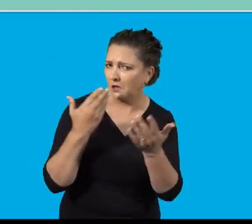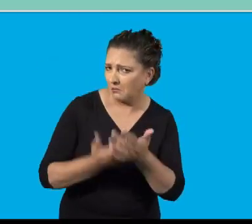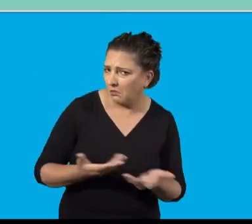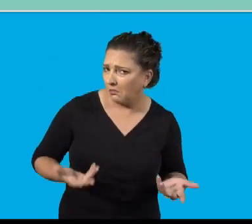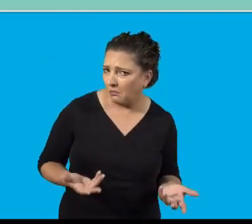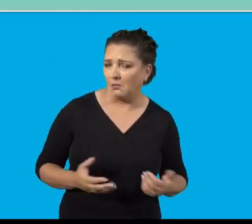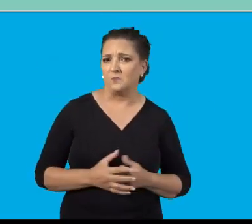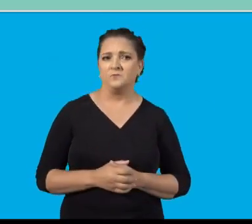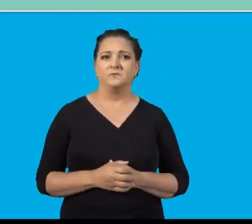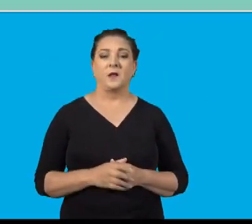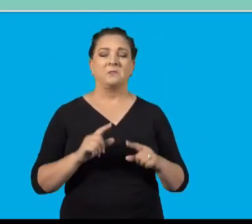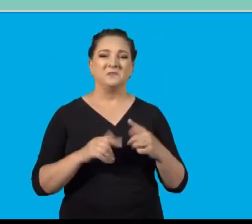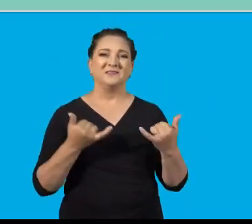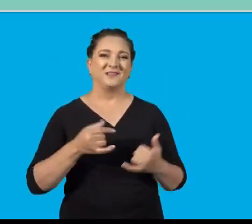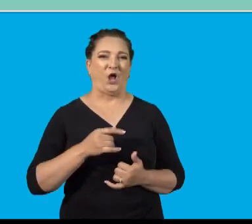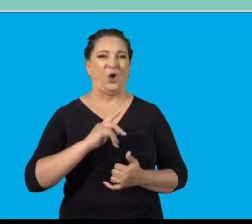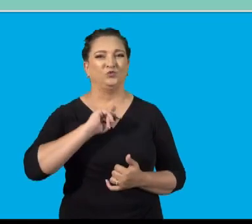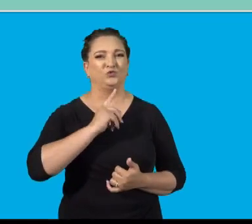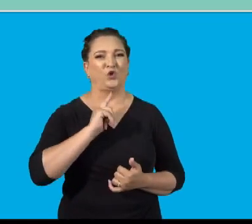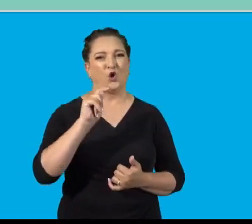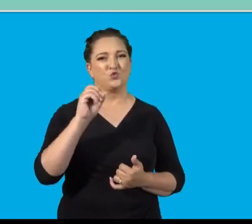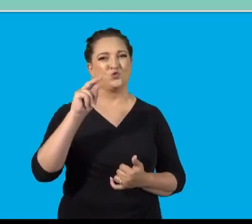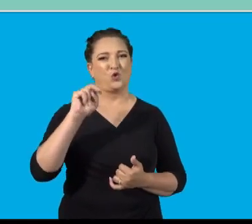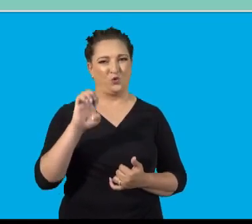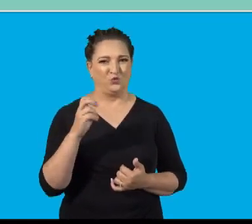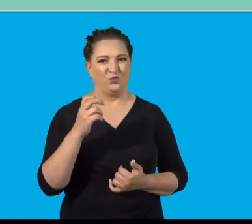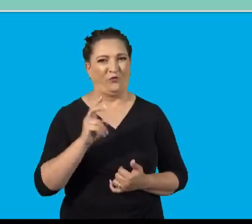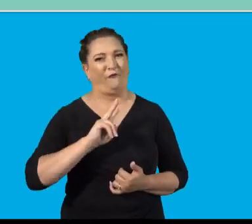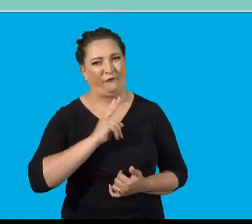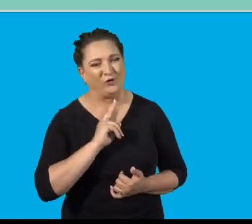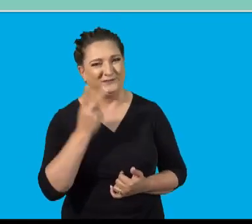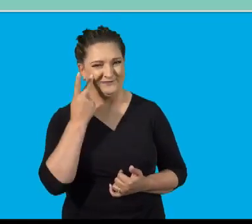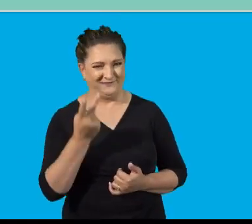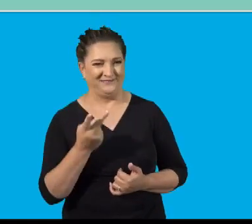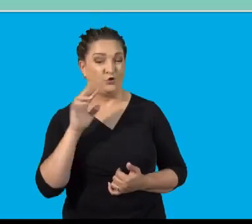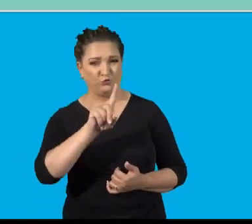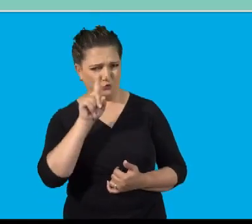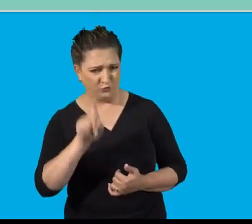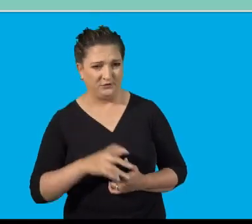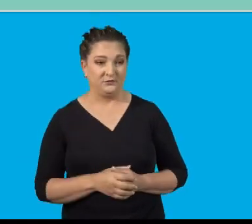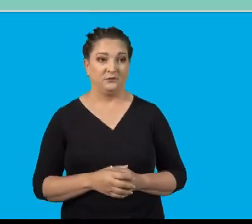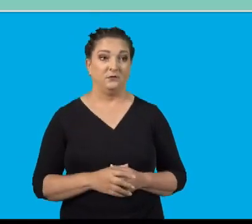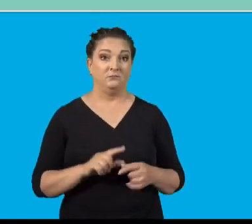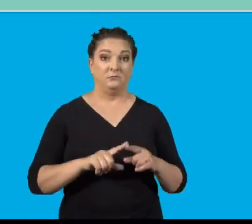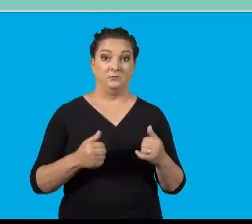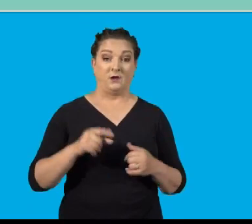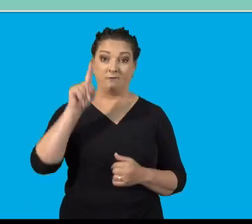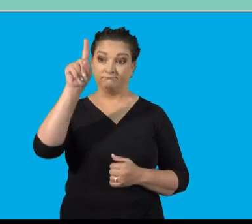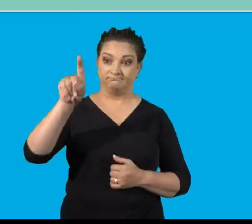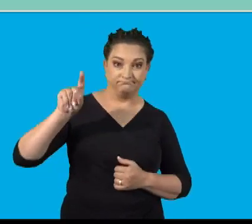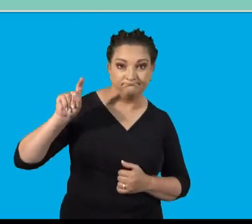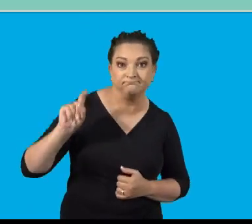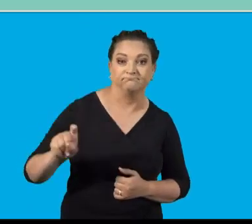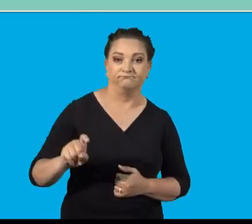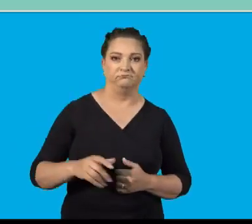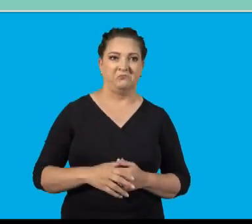the lions? Note the tone of the voice when it is a question. Then your exclamation mark. This